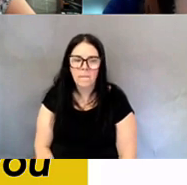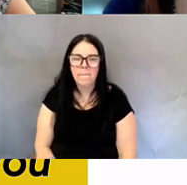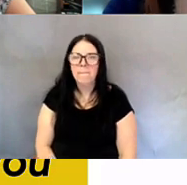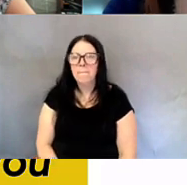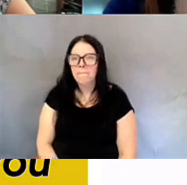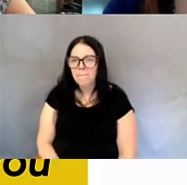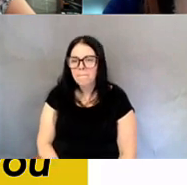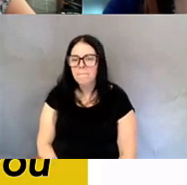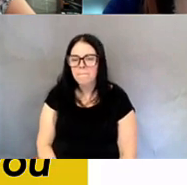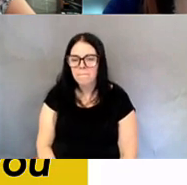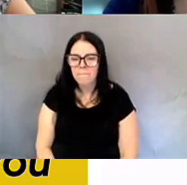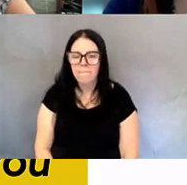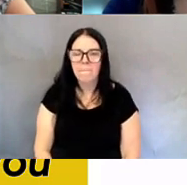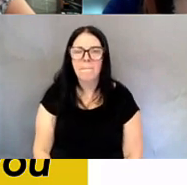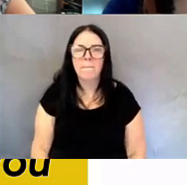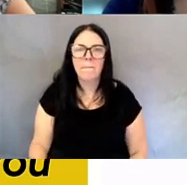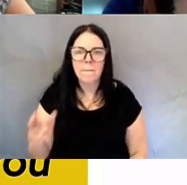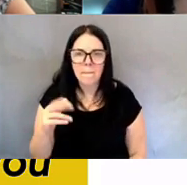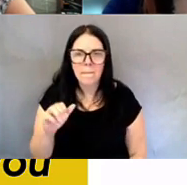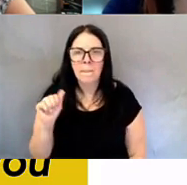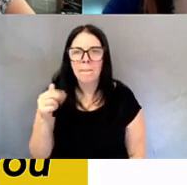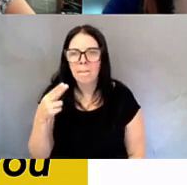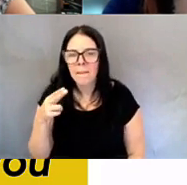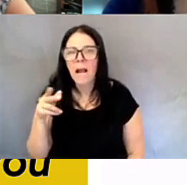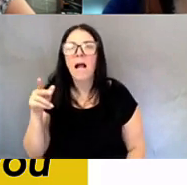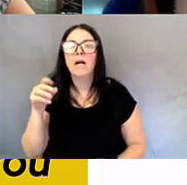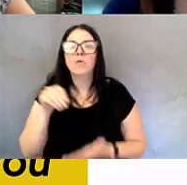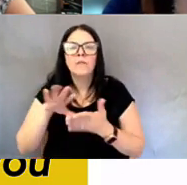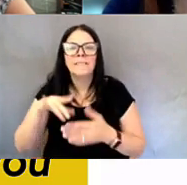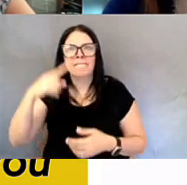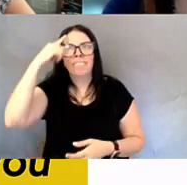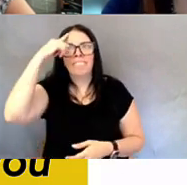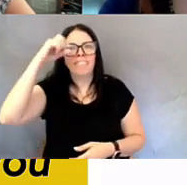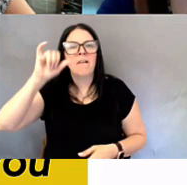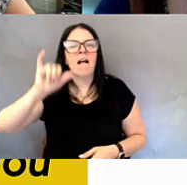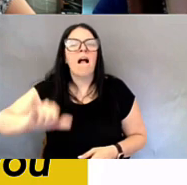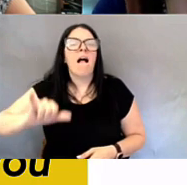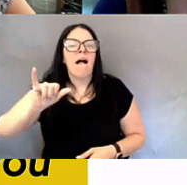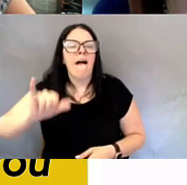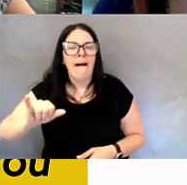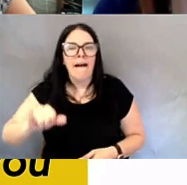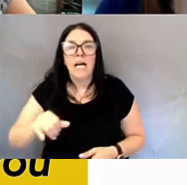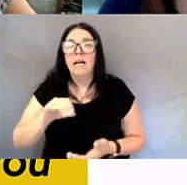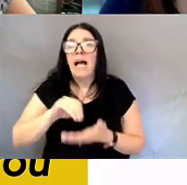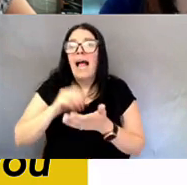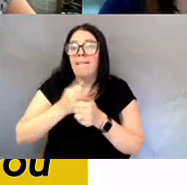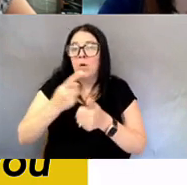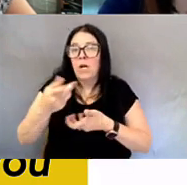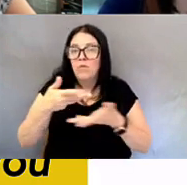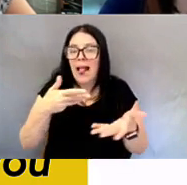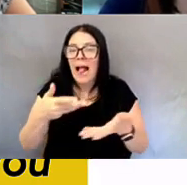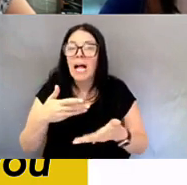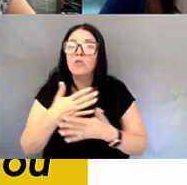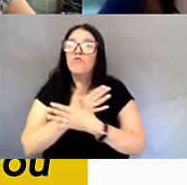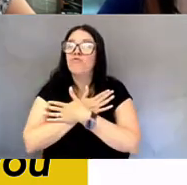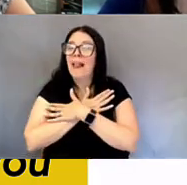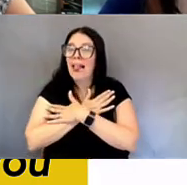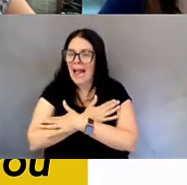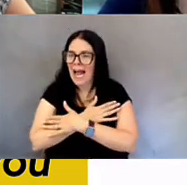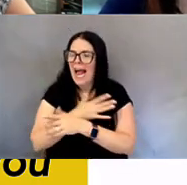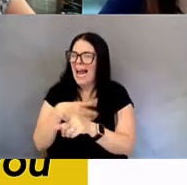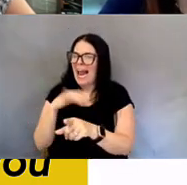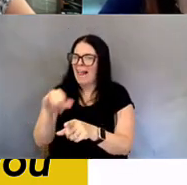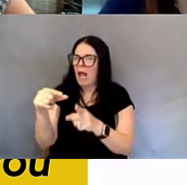Okay, there's aha moments. Everyone is engaged, relaxed. I really like that word relaxed because